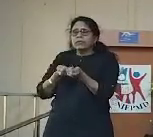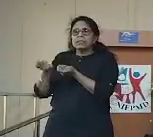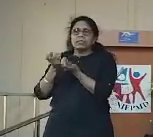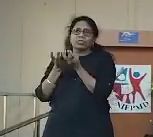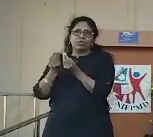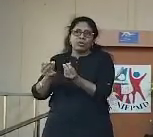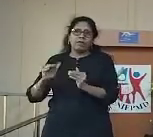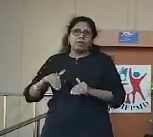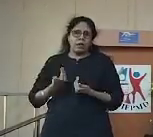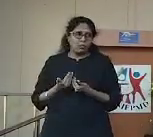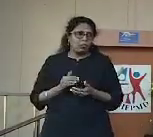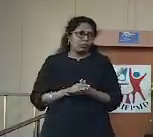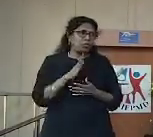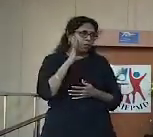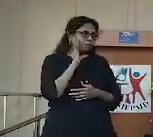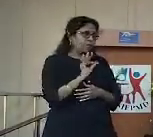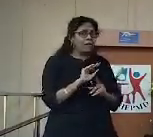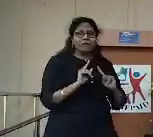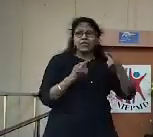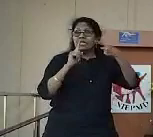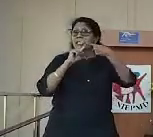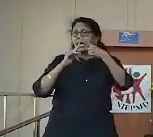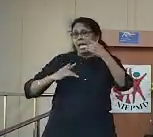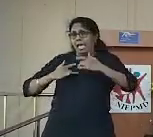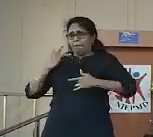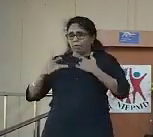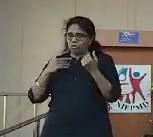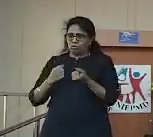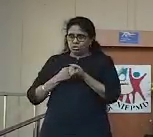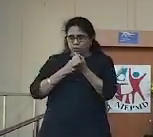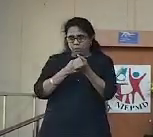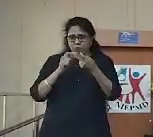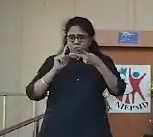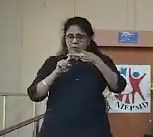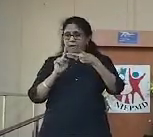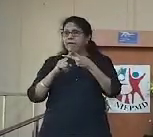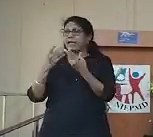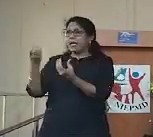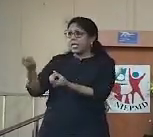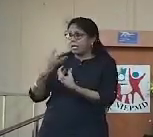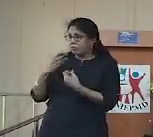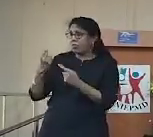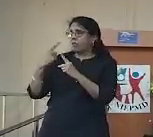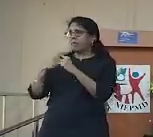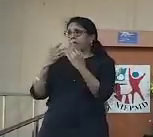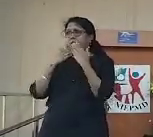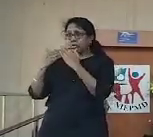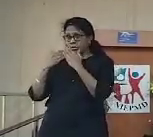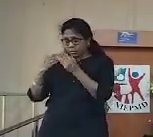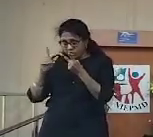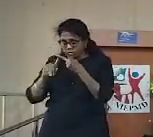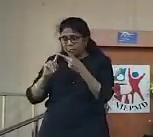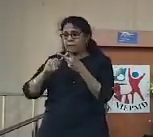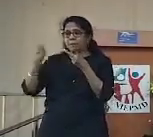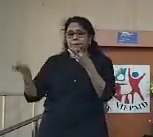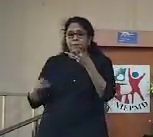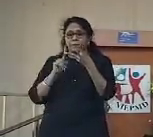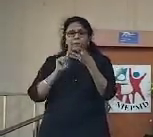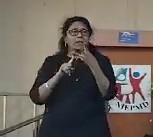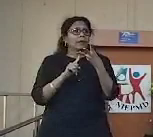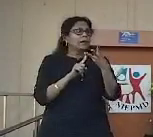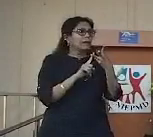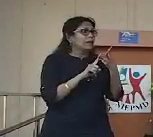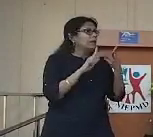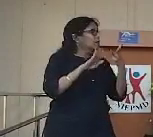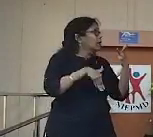Second one, first one was emotional support. Second one is information and education. So when we talk about information and education, we need